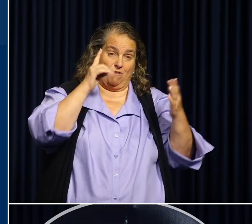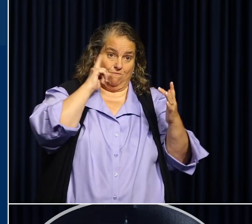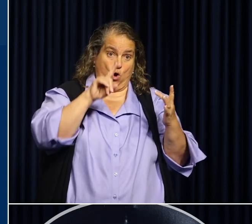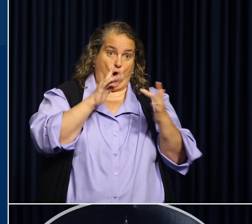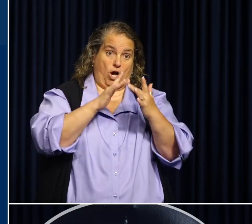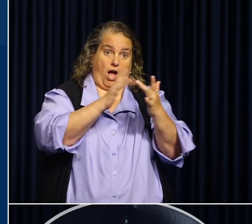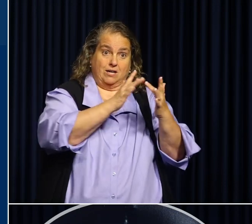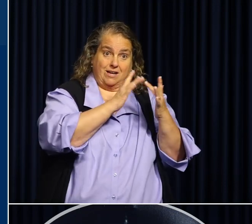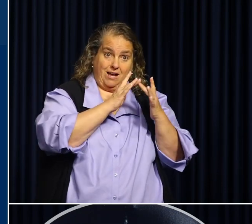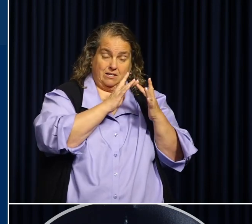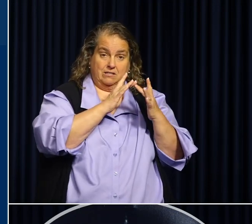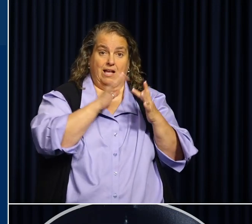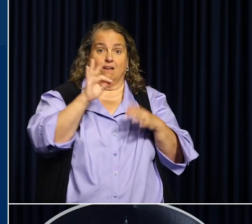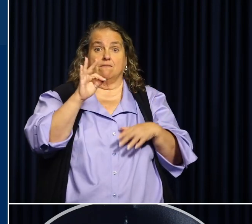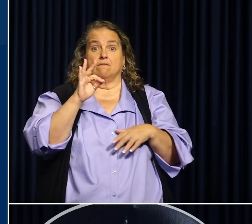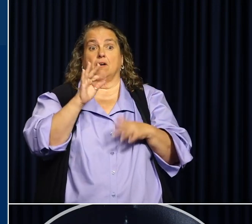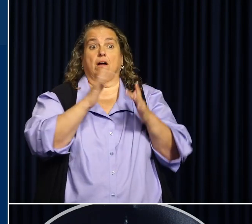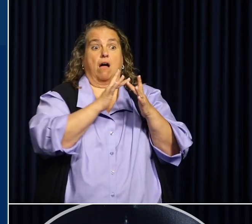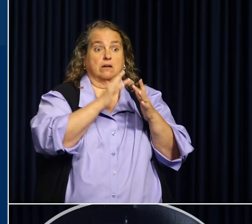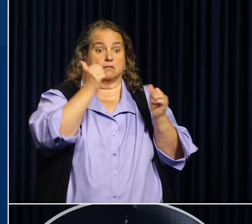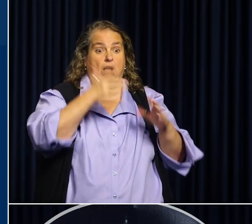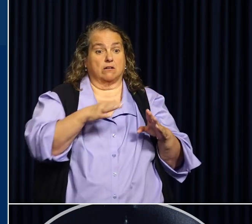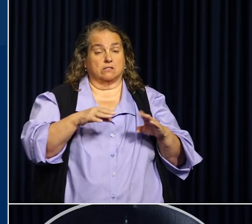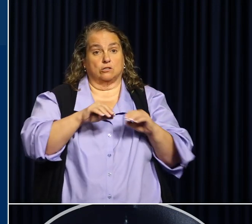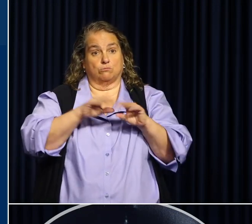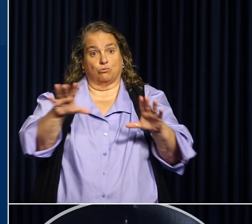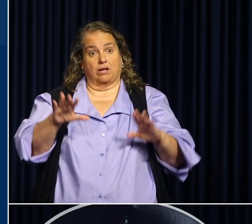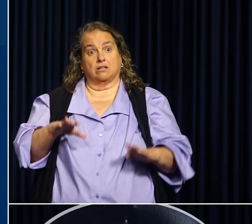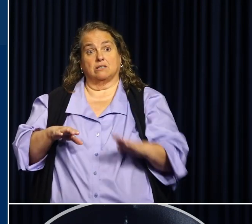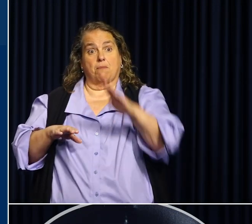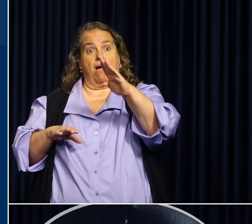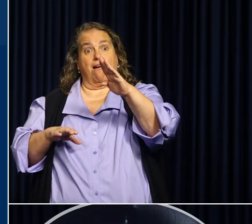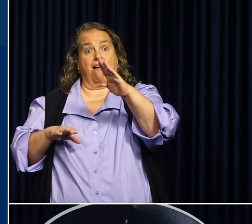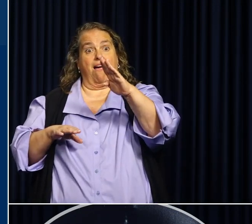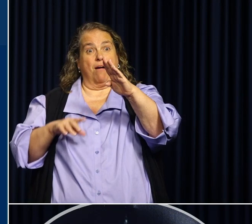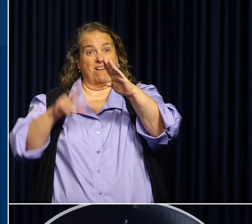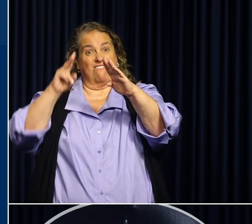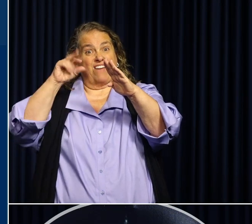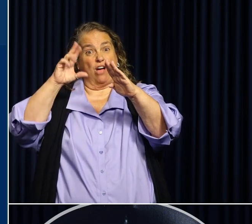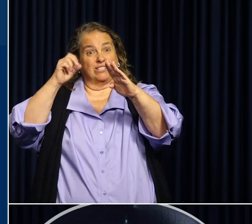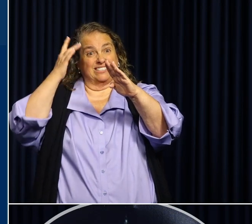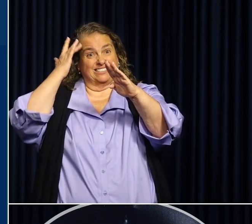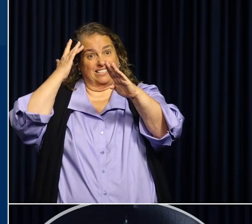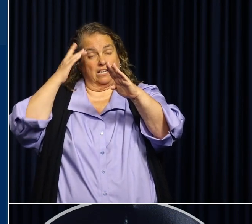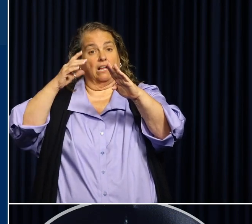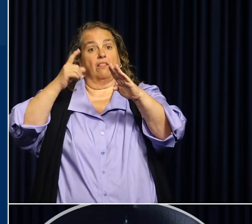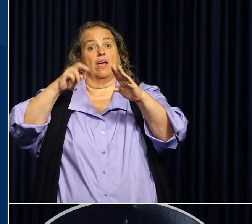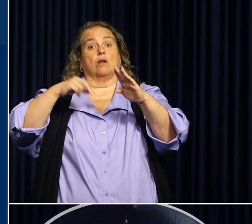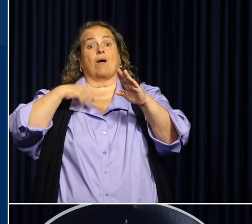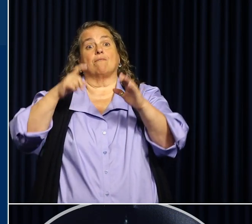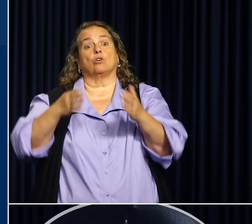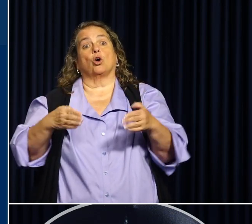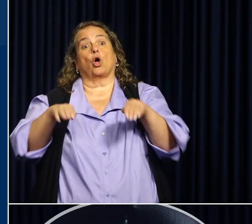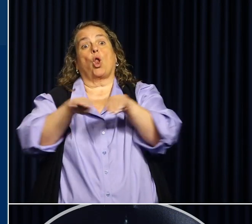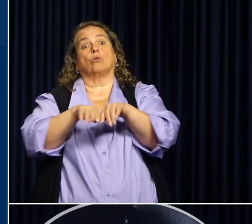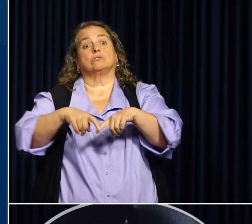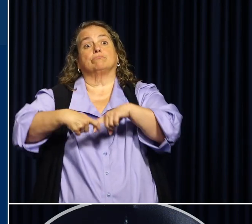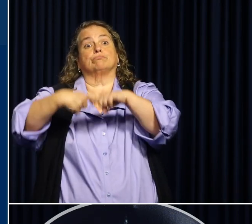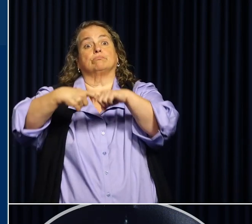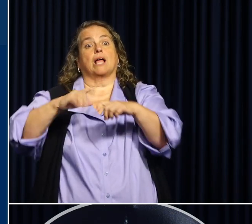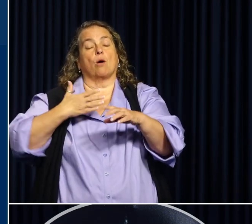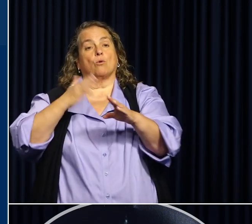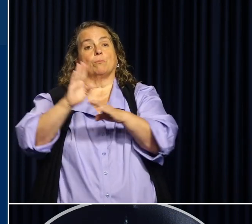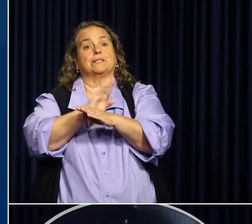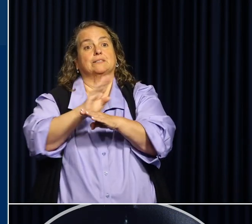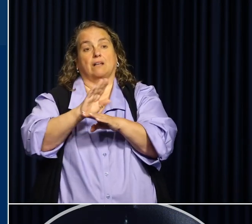contacts versus if the contacts spread the virus too much, do we then have to close down what we opened